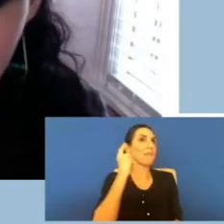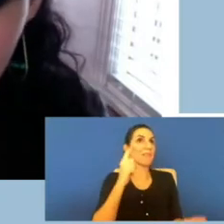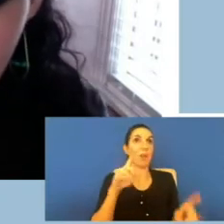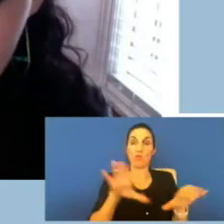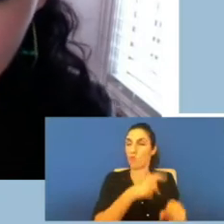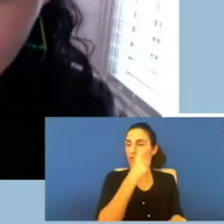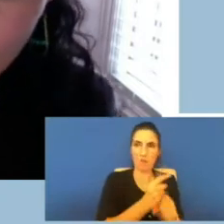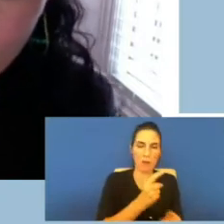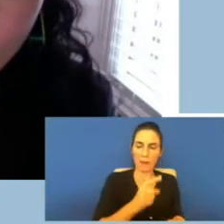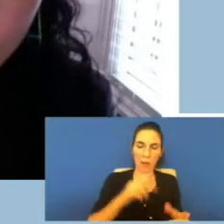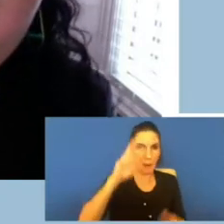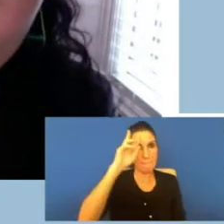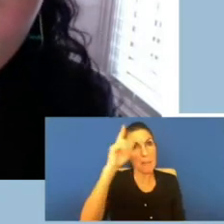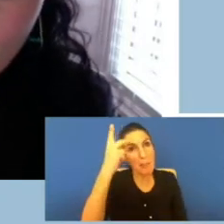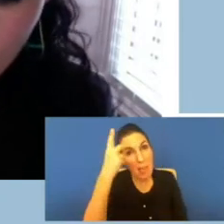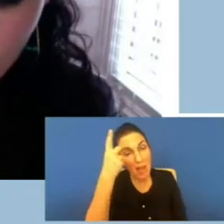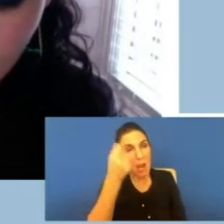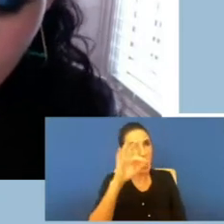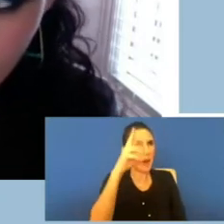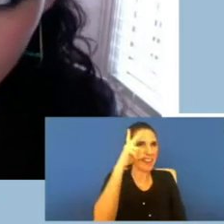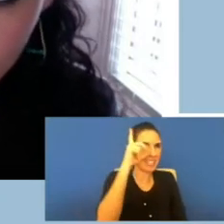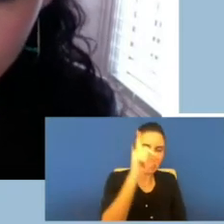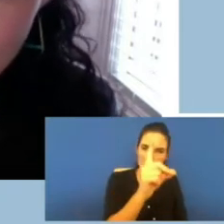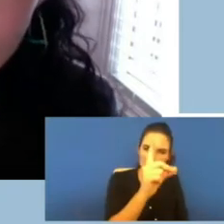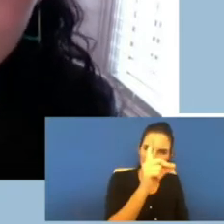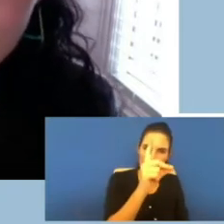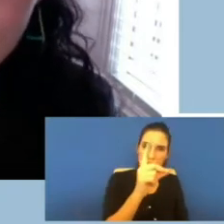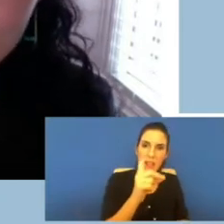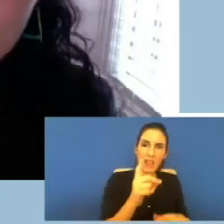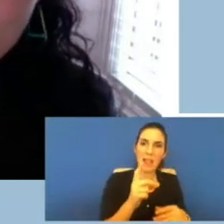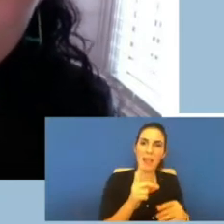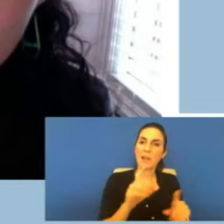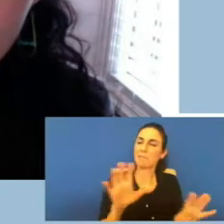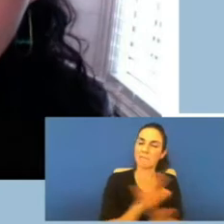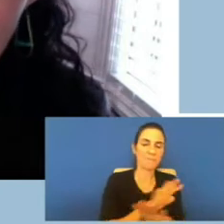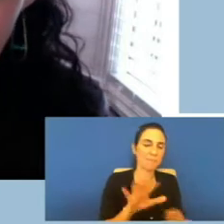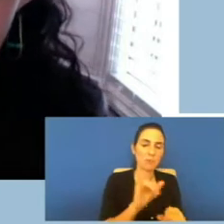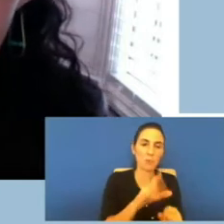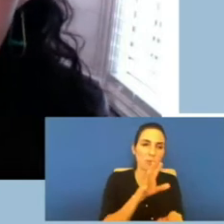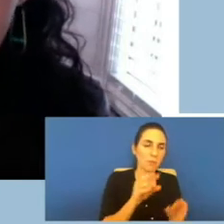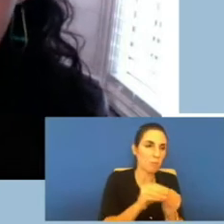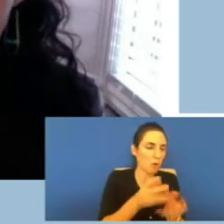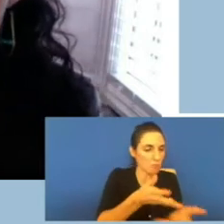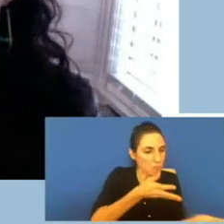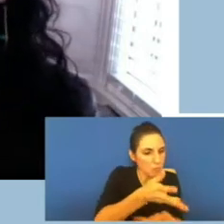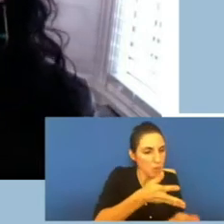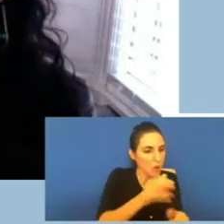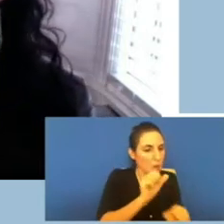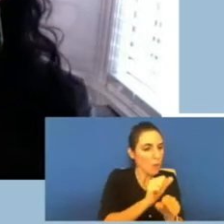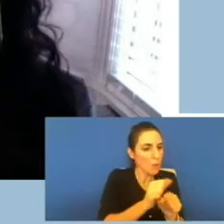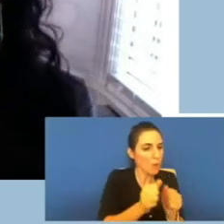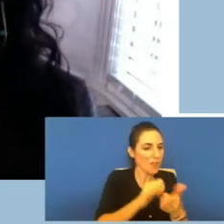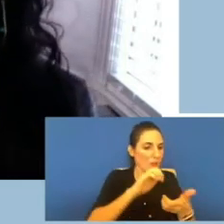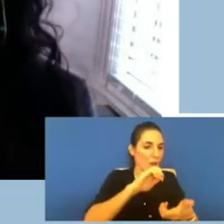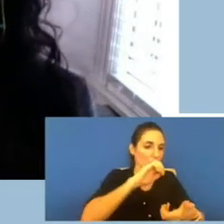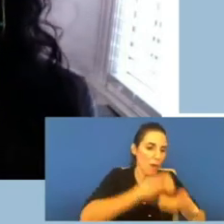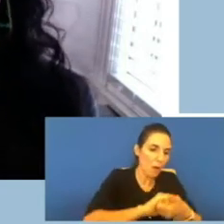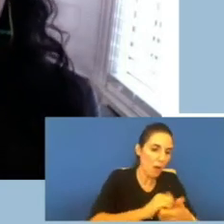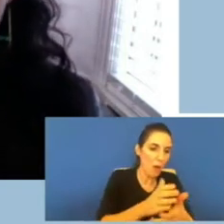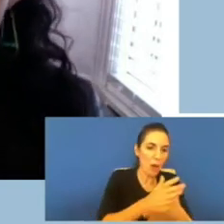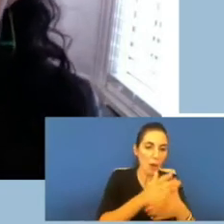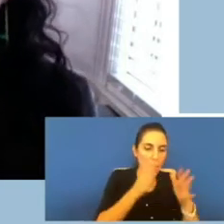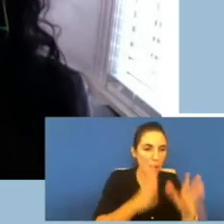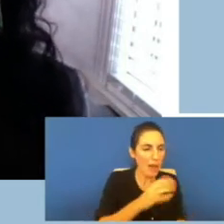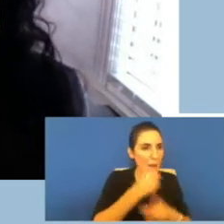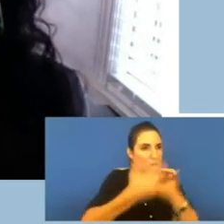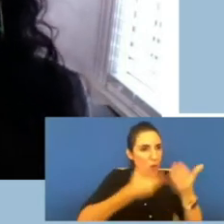politically or even educationally from the outset. It is about engaging with partners in a process of co-thinking